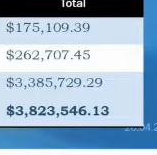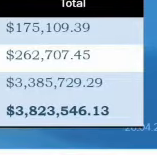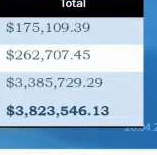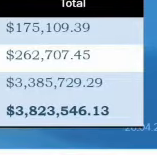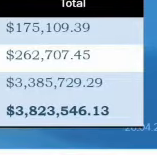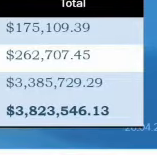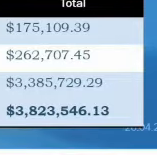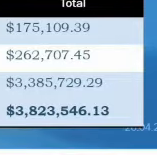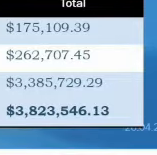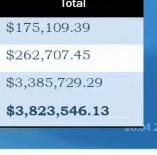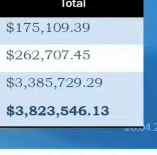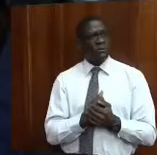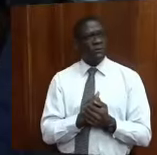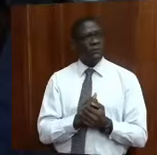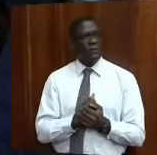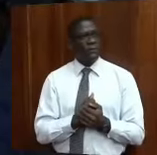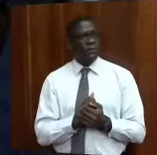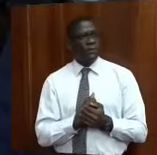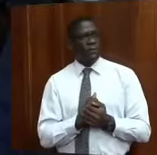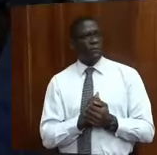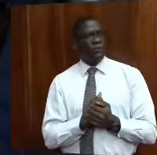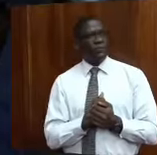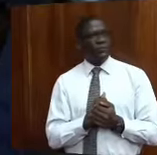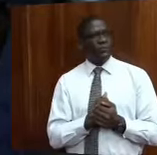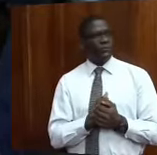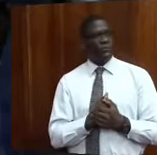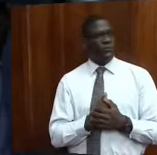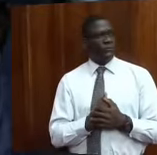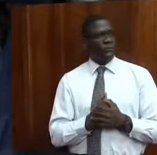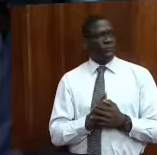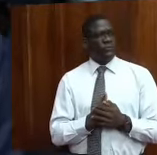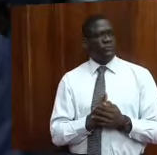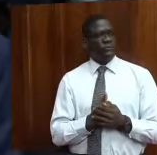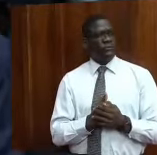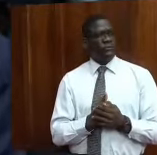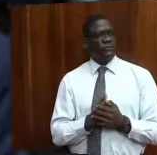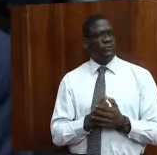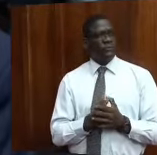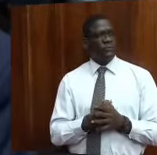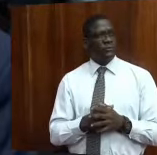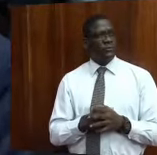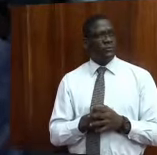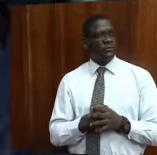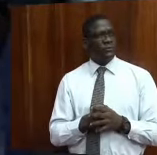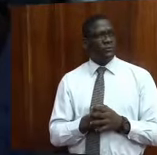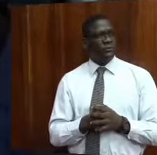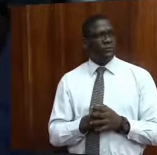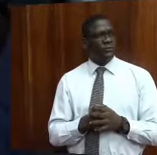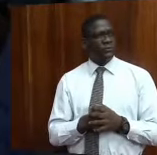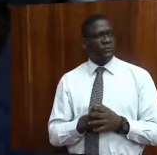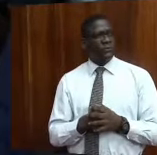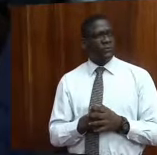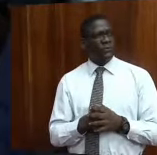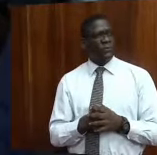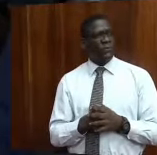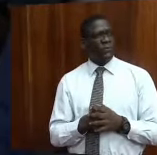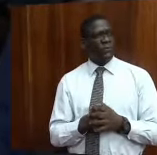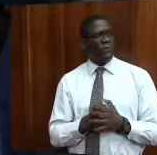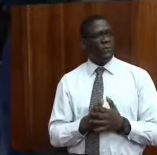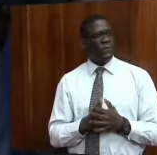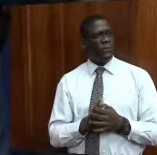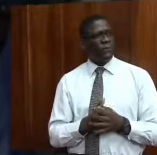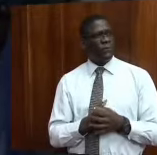1,959 taxpayers. Mr. Speaker, sitting on the government's books at the Inner Revenue is